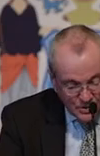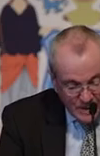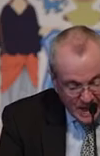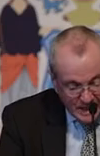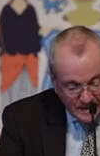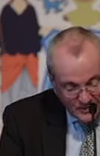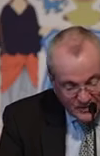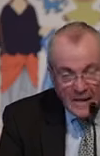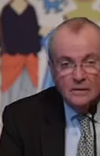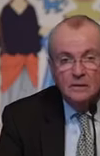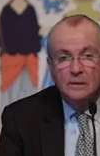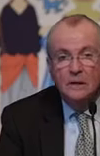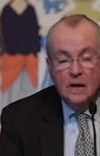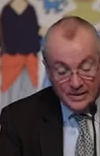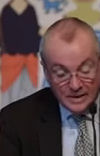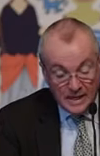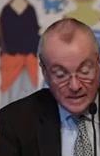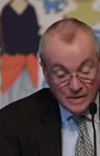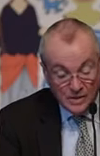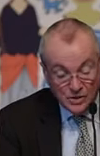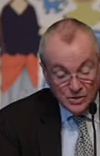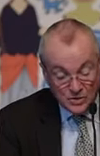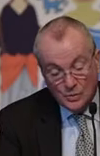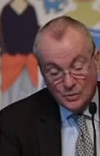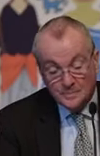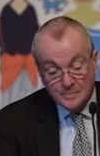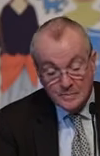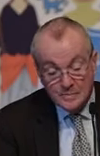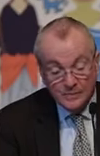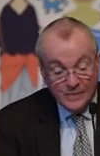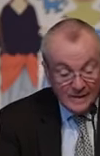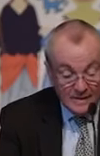new non-filer online tool.